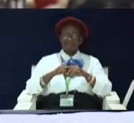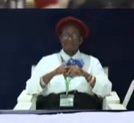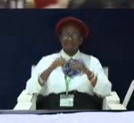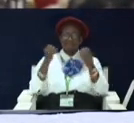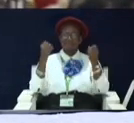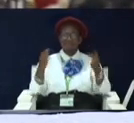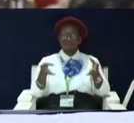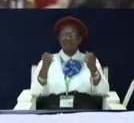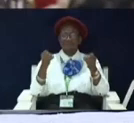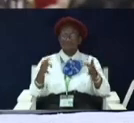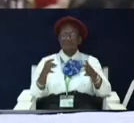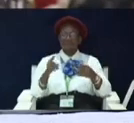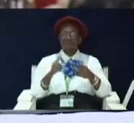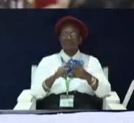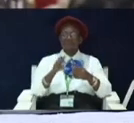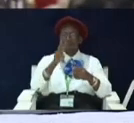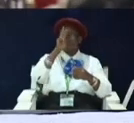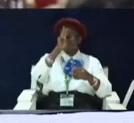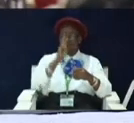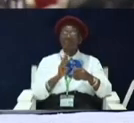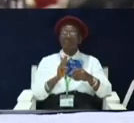Abundance to a widow that was